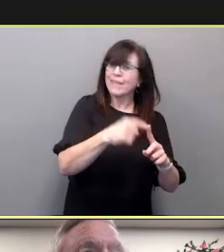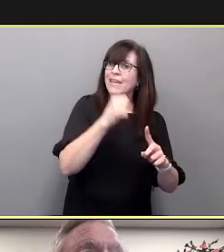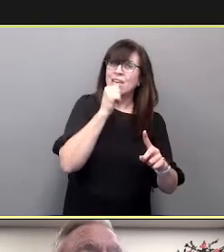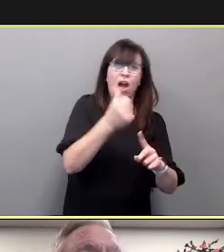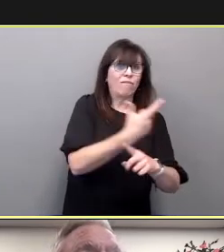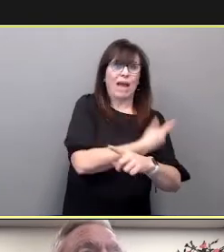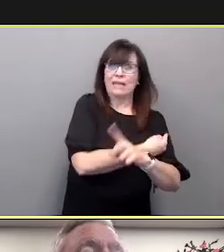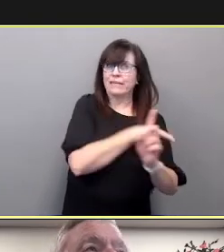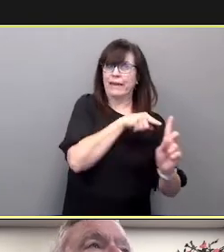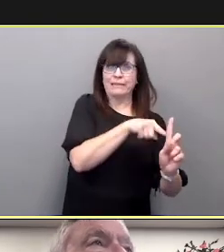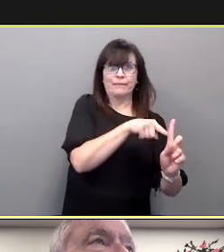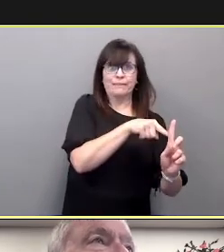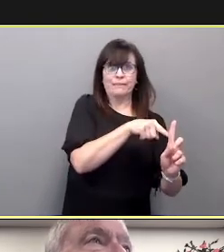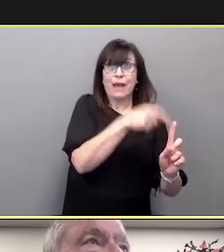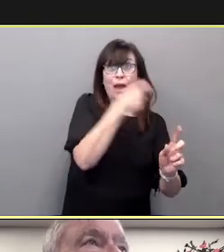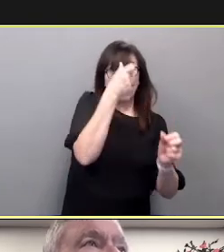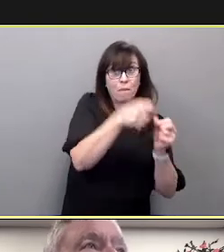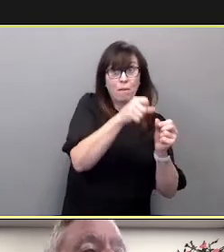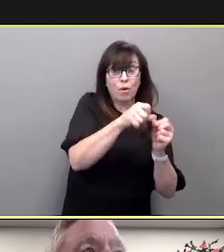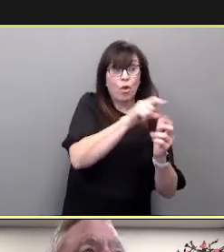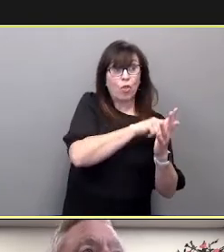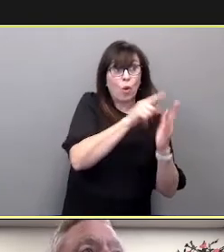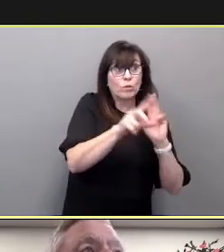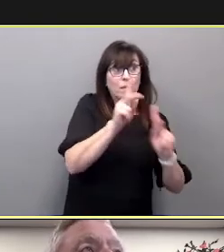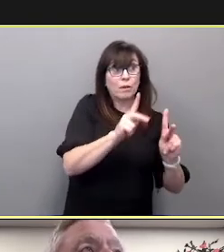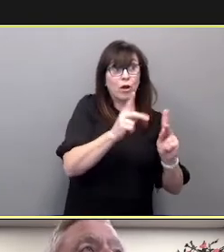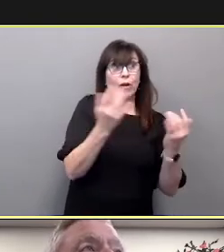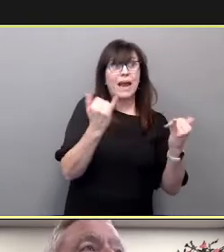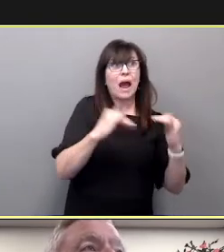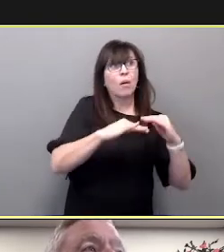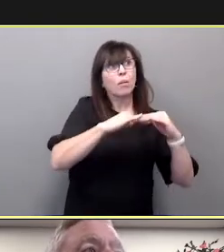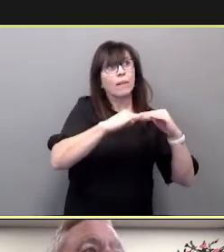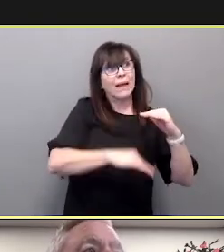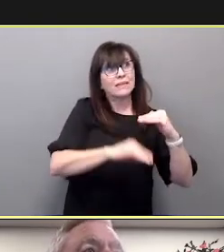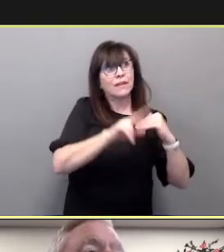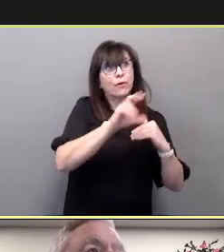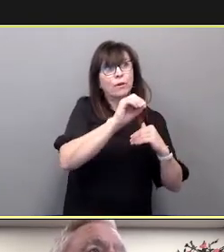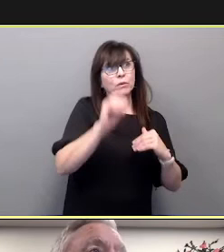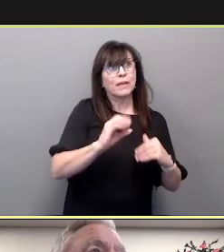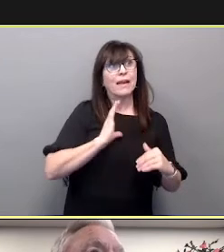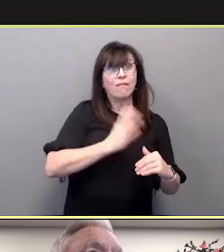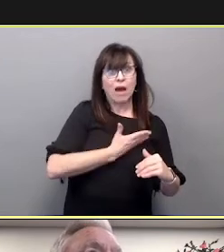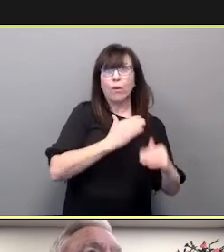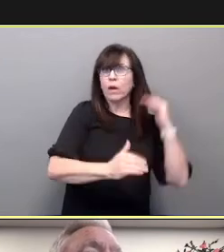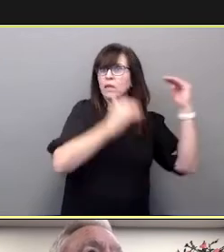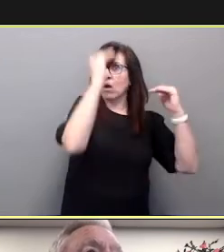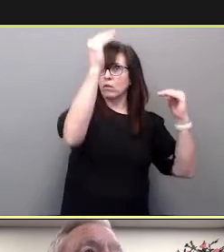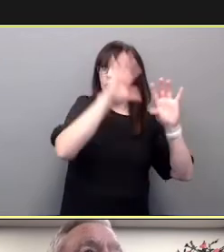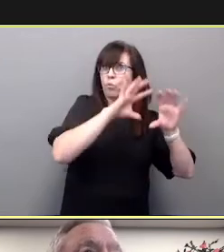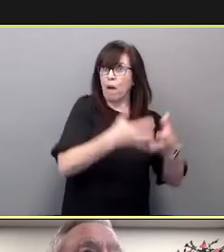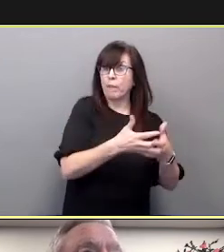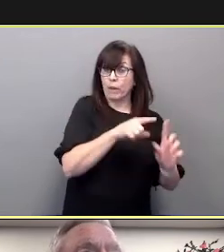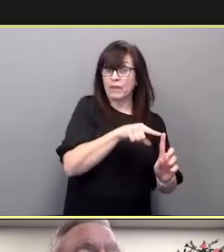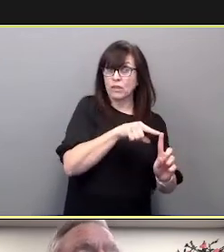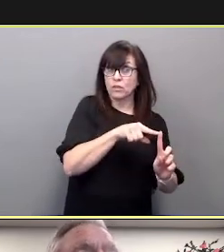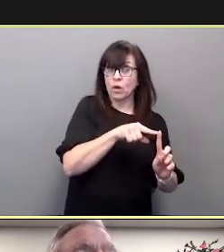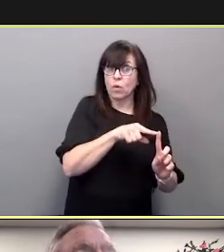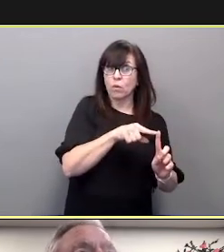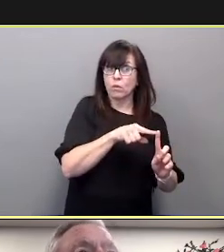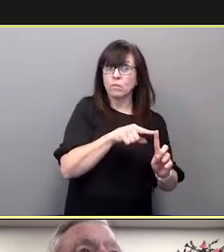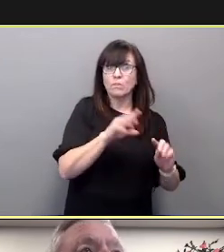remember, unvaccinated individuals are now less than 30% of adults. So a much, much higher